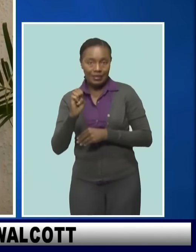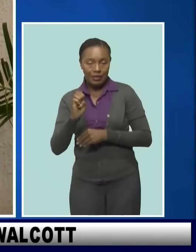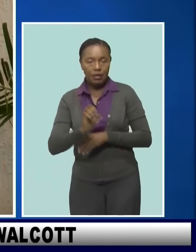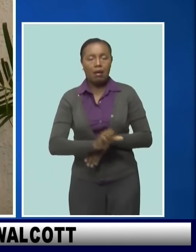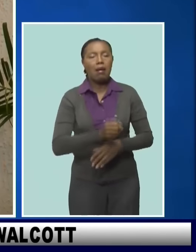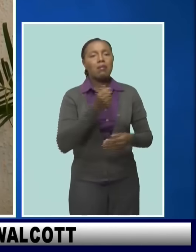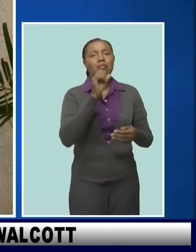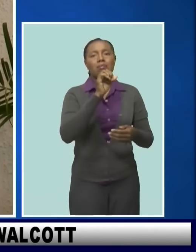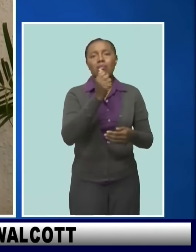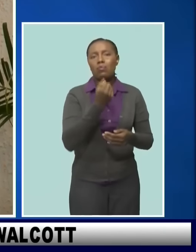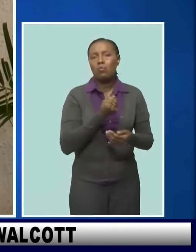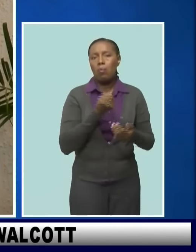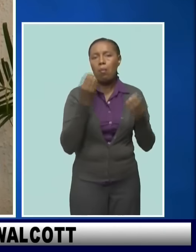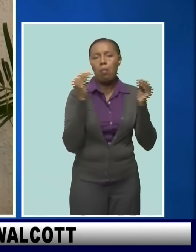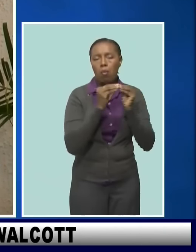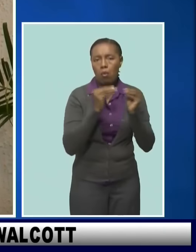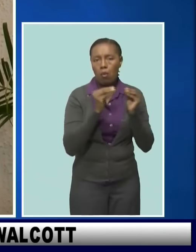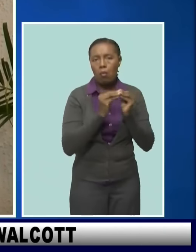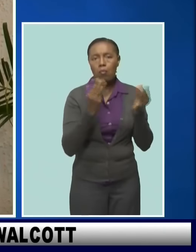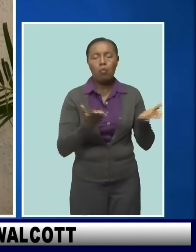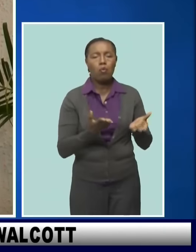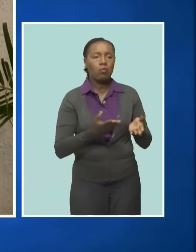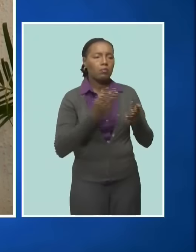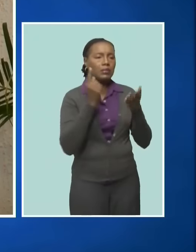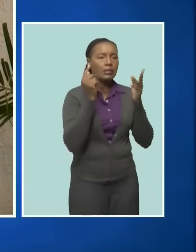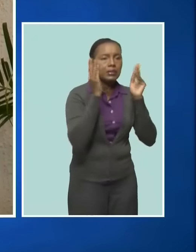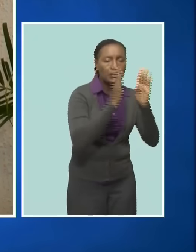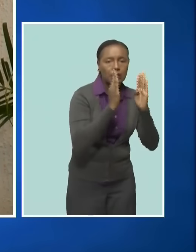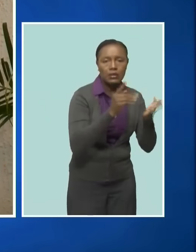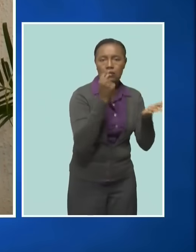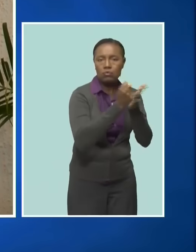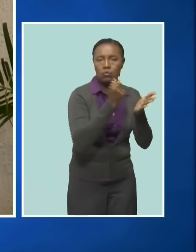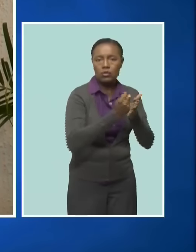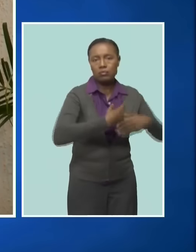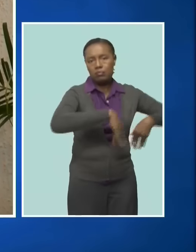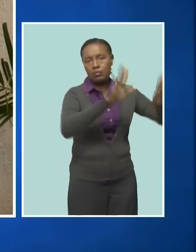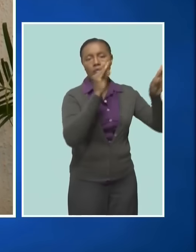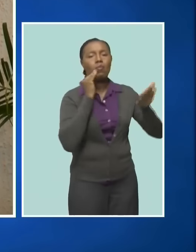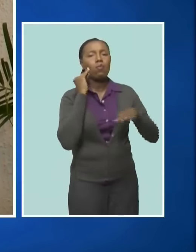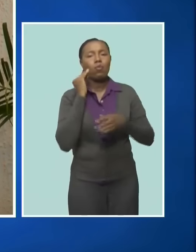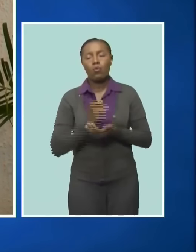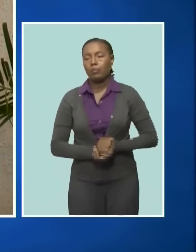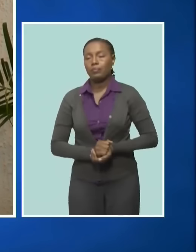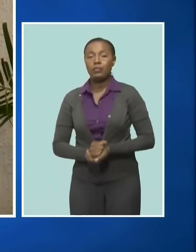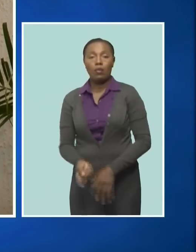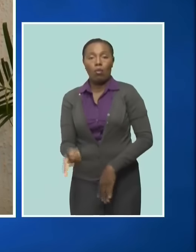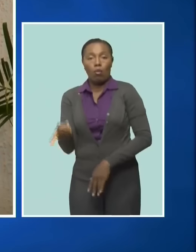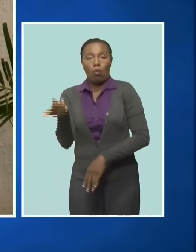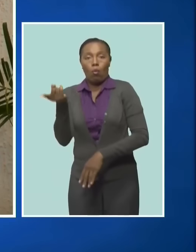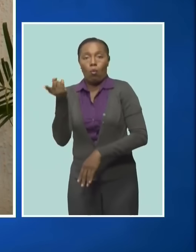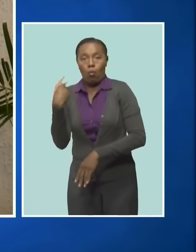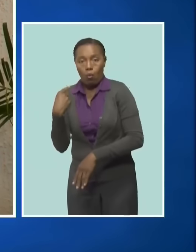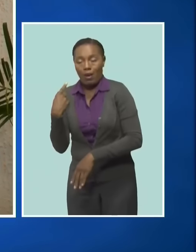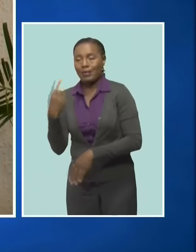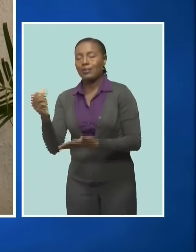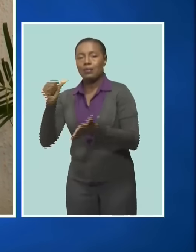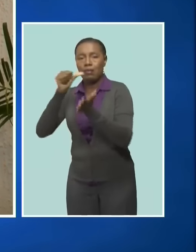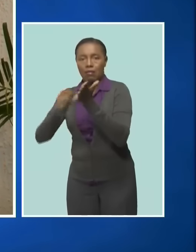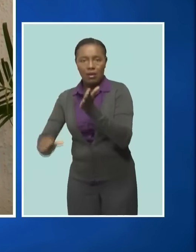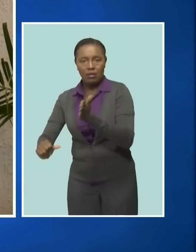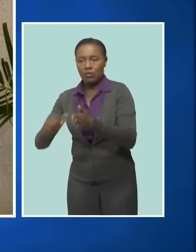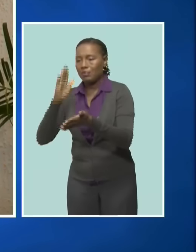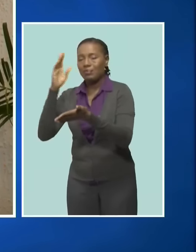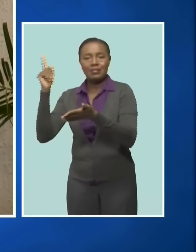seen, treated, admitted, or discharged. For everyone whose operation is canceled, there